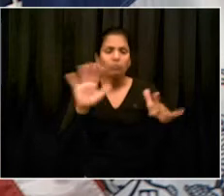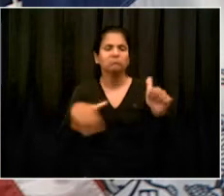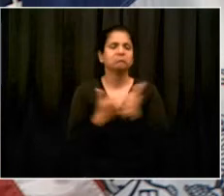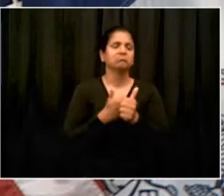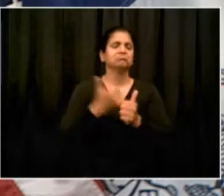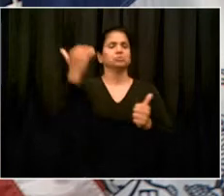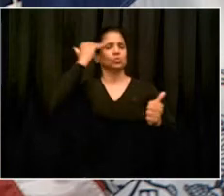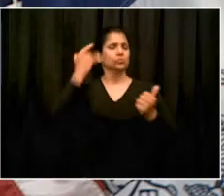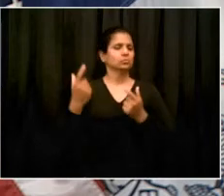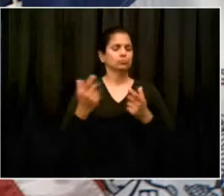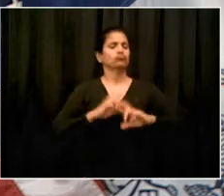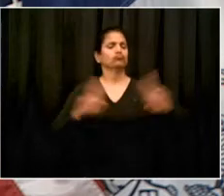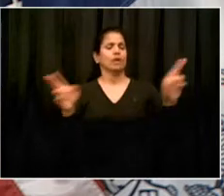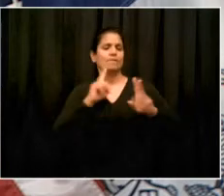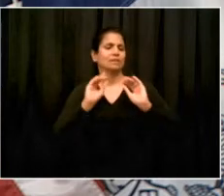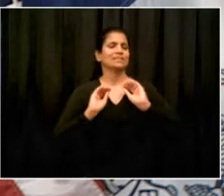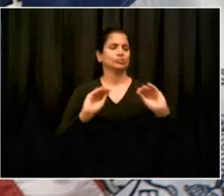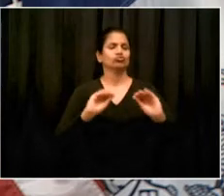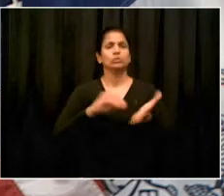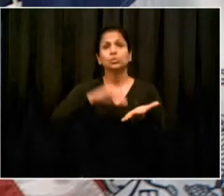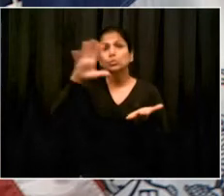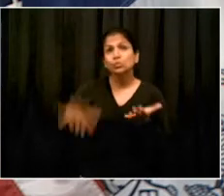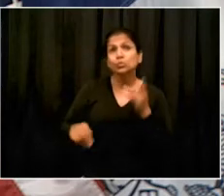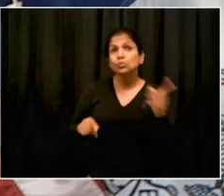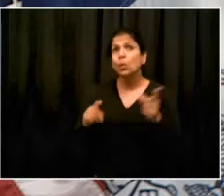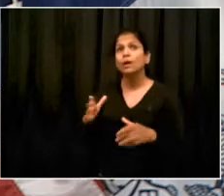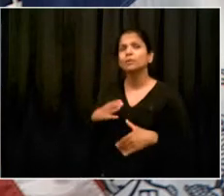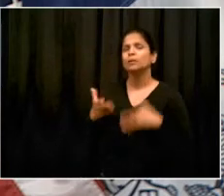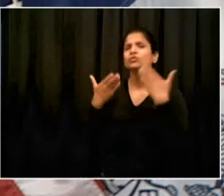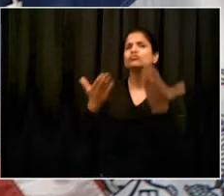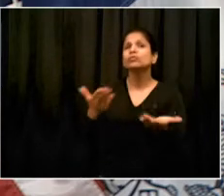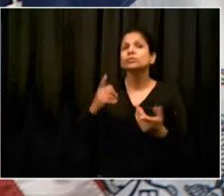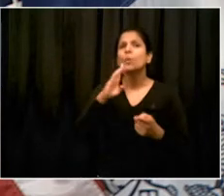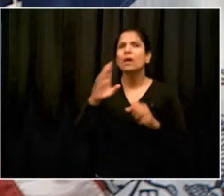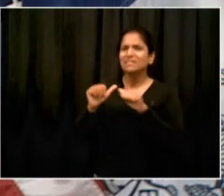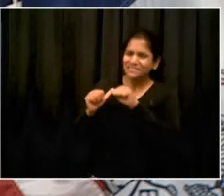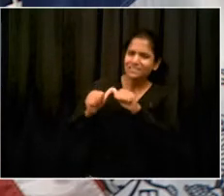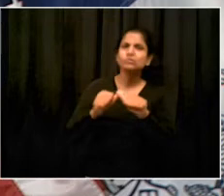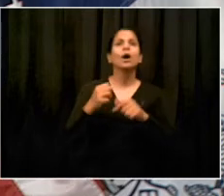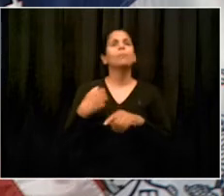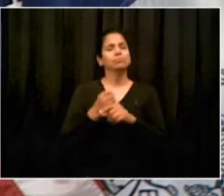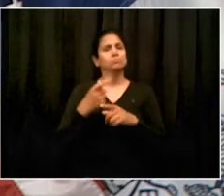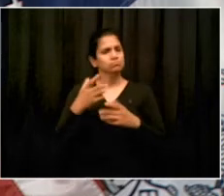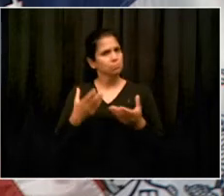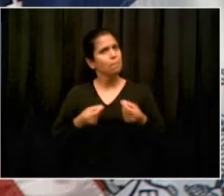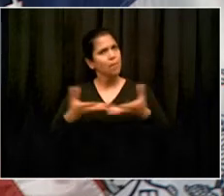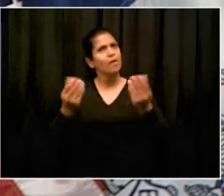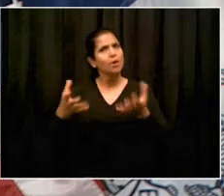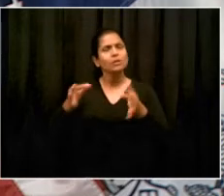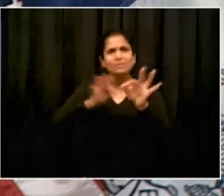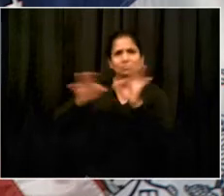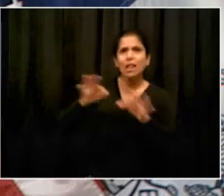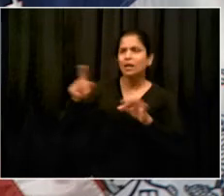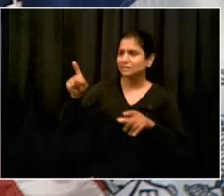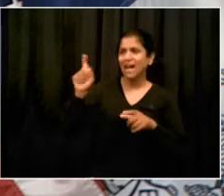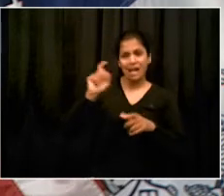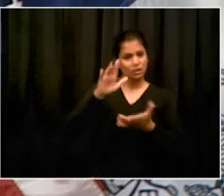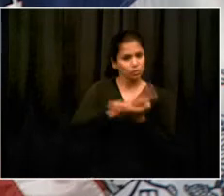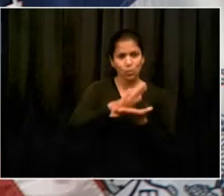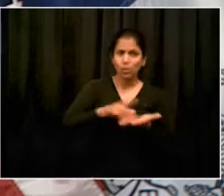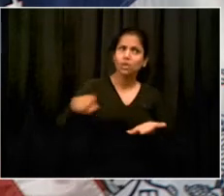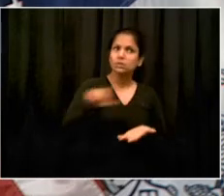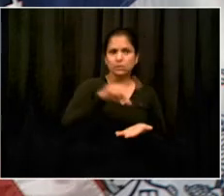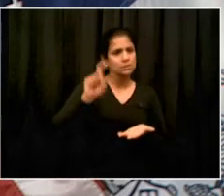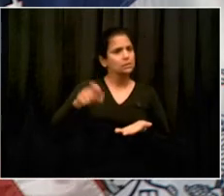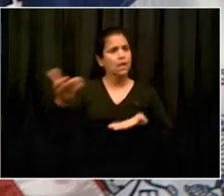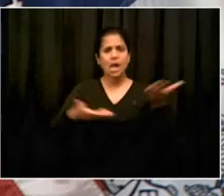providing the educators each school needs. It's as simple as that. And when that process is complete, in a typical school year, honestly, it takes